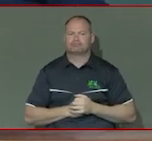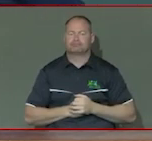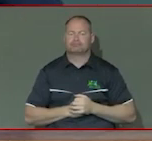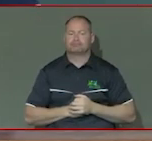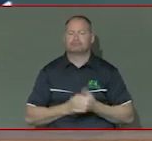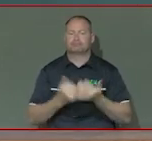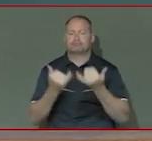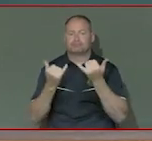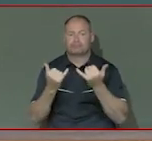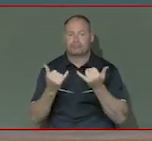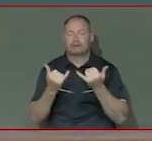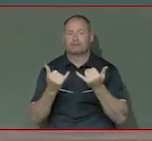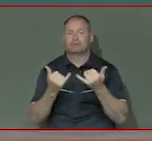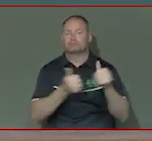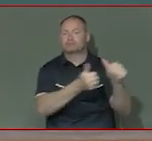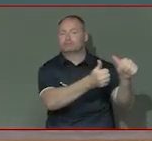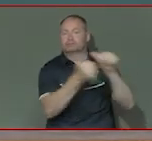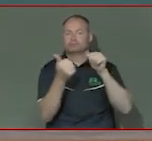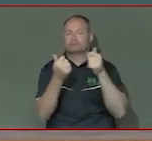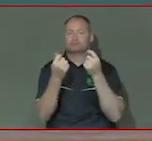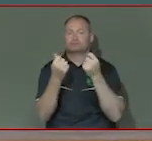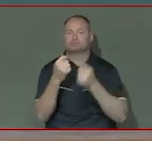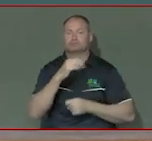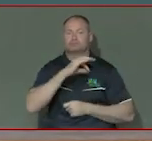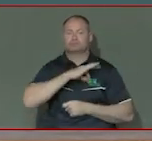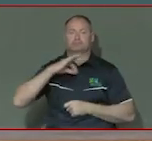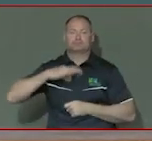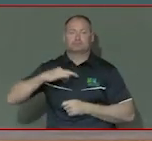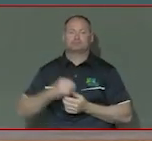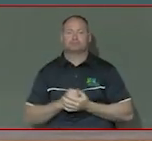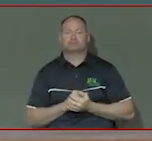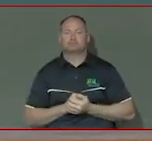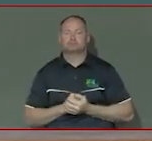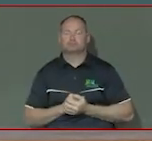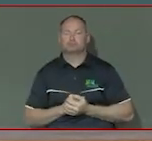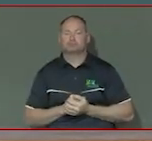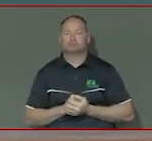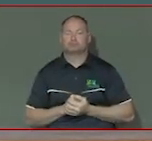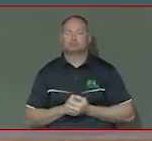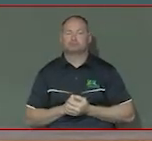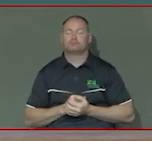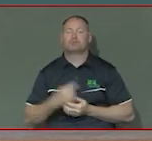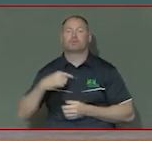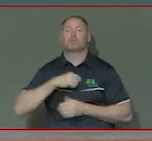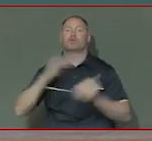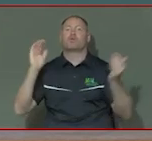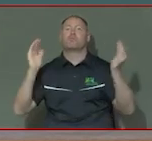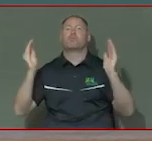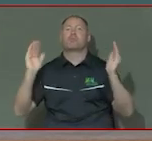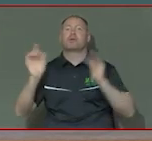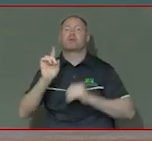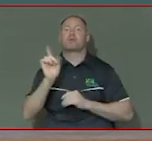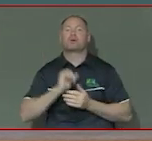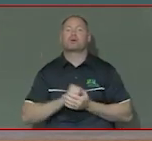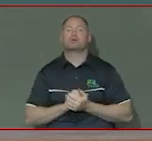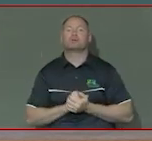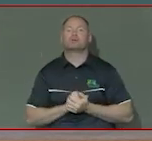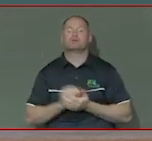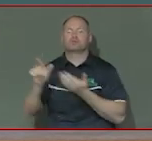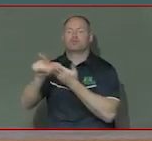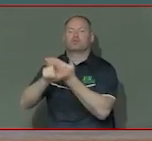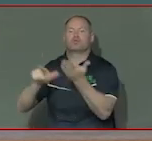return on capital employed, we always compare that to the interest of the